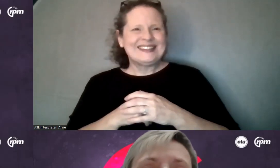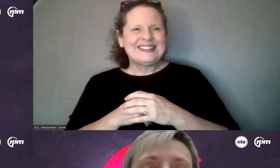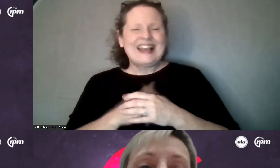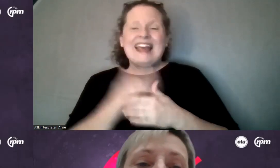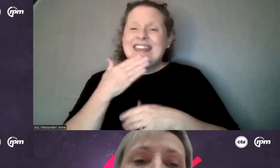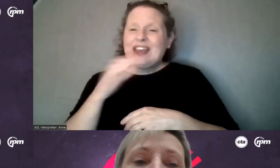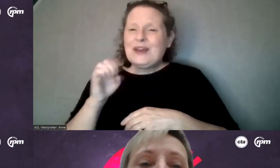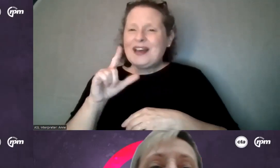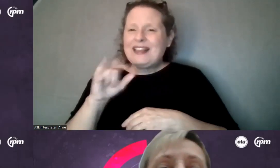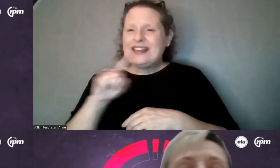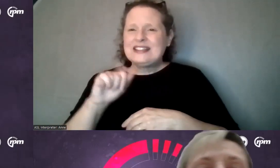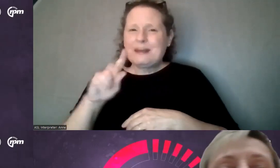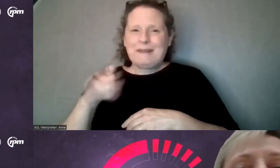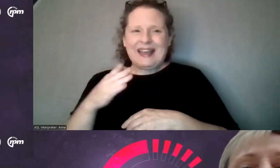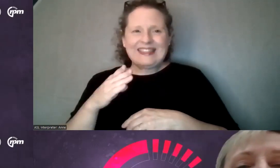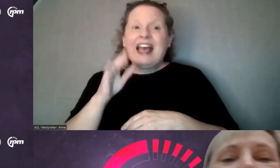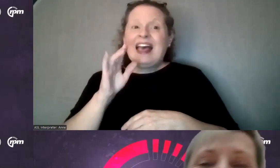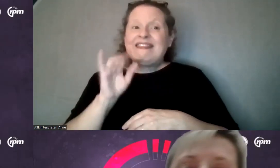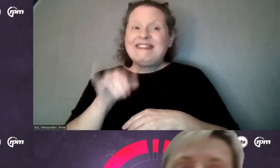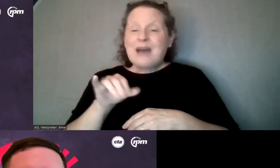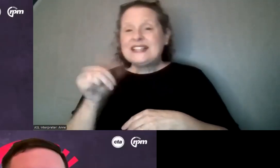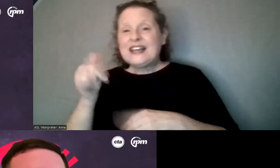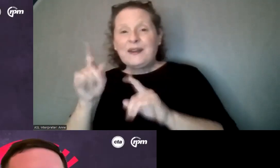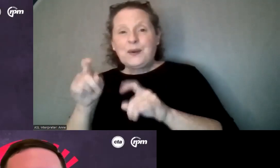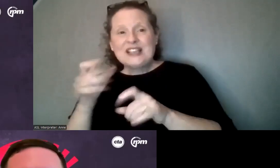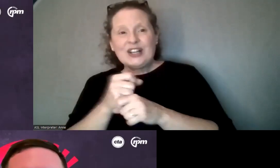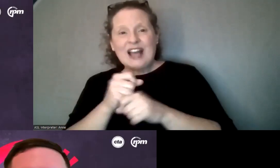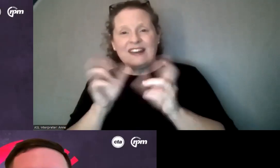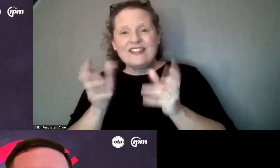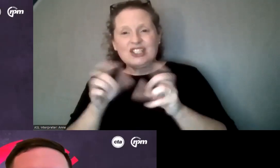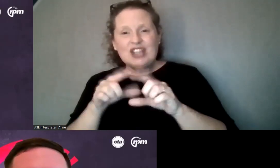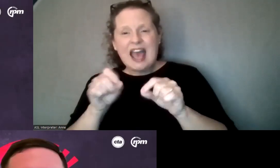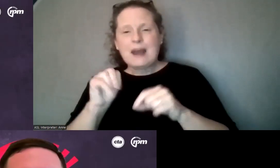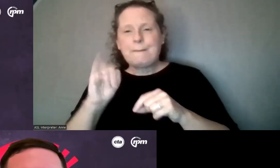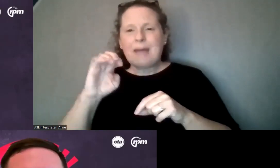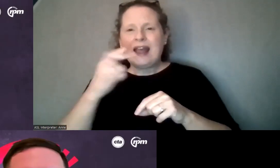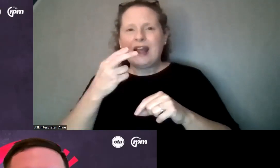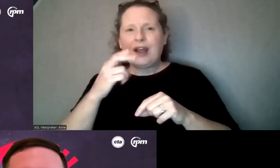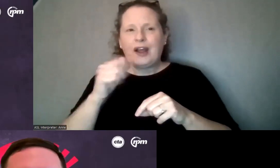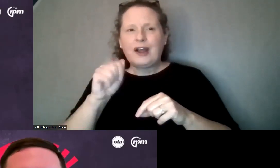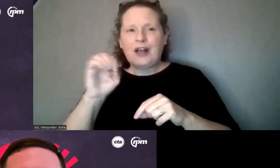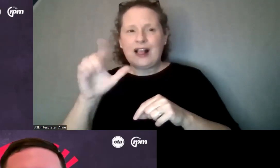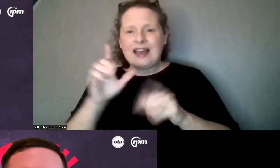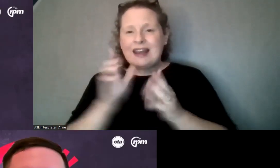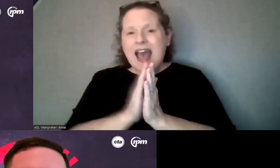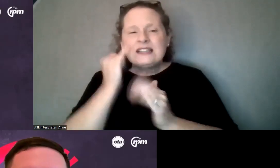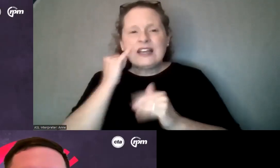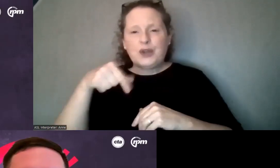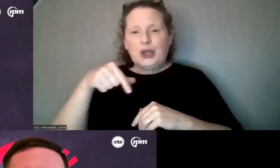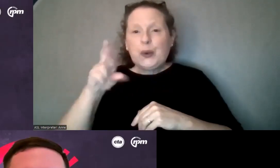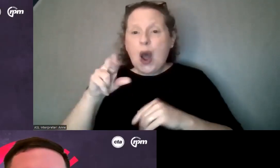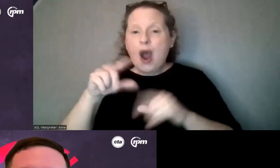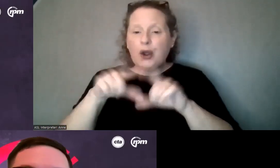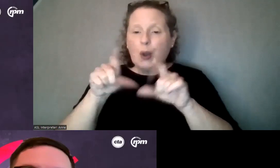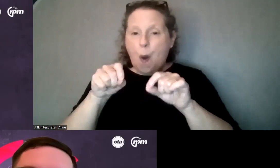you had preemptively answered a question that we had gotten in the chat. Michael had asked, could there be a QR code near each piece that would lead the